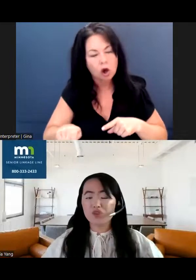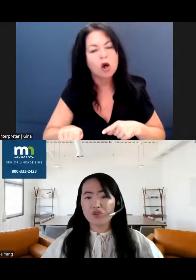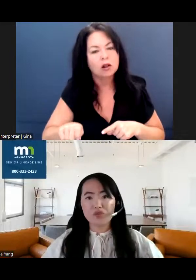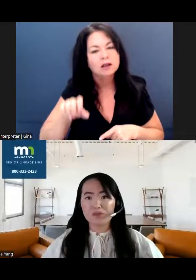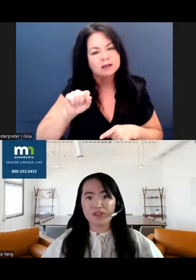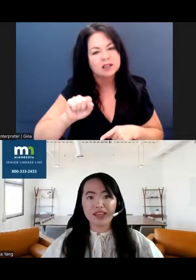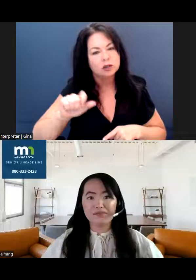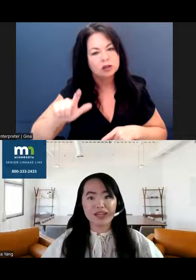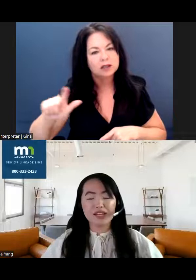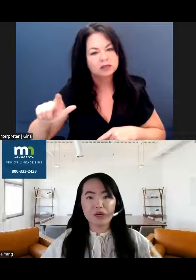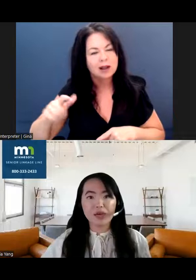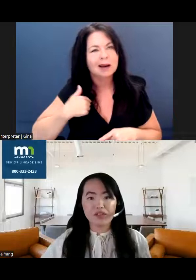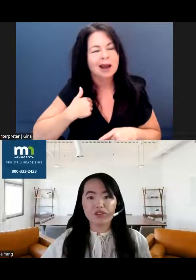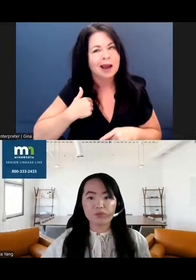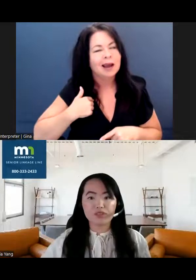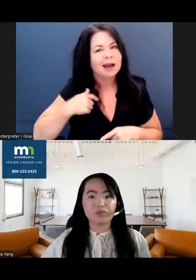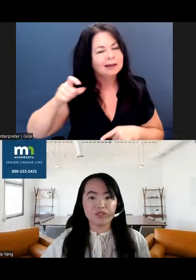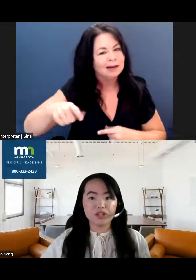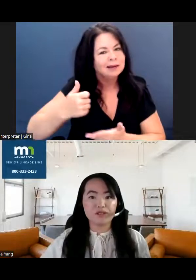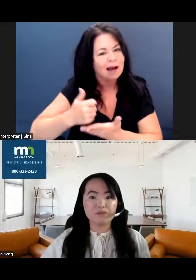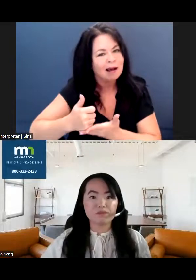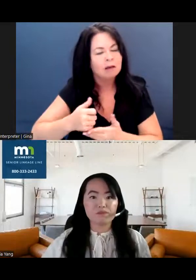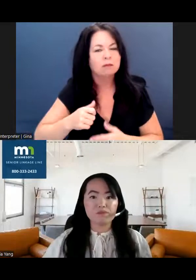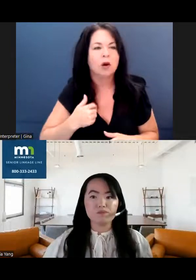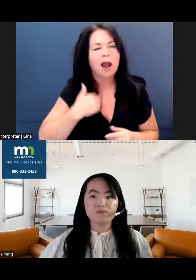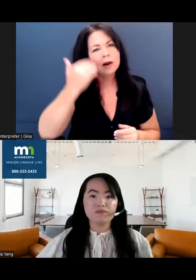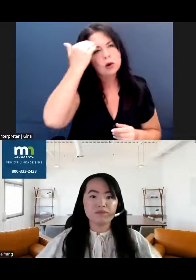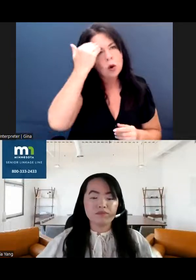need or you know someone that may need help paying for their prescription drug.